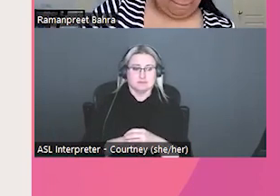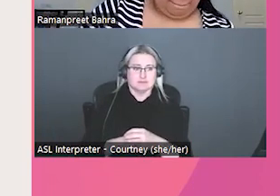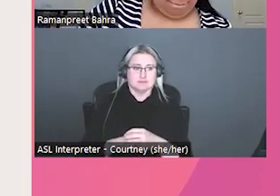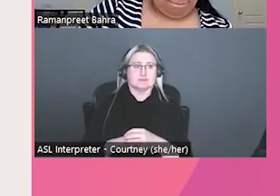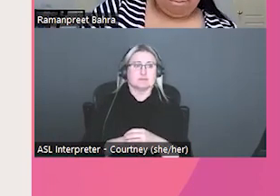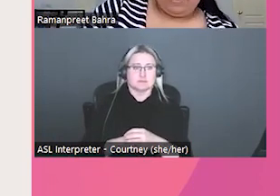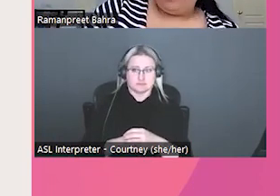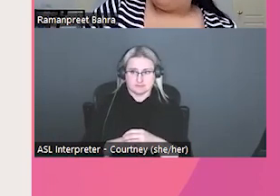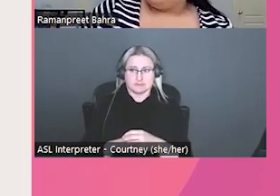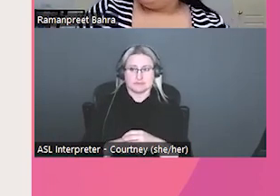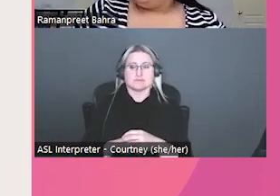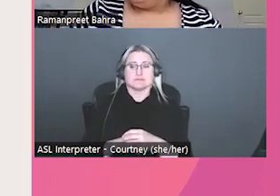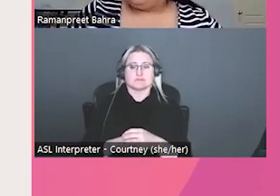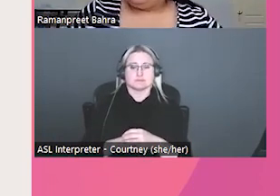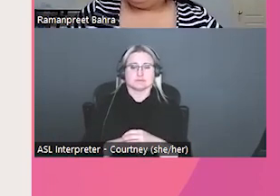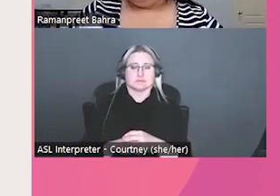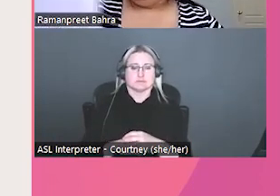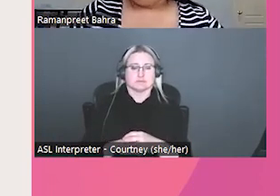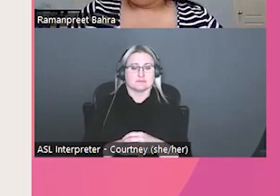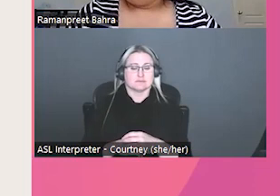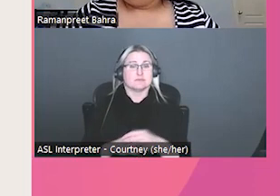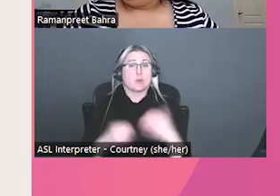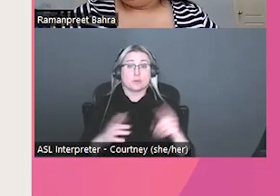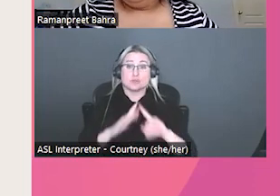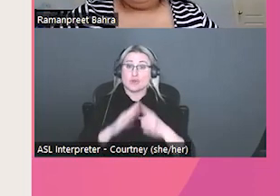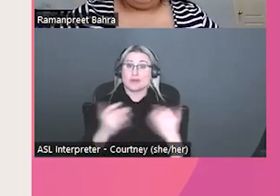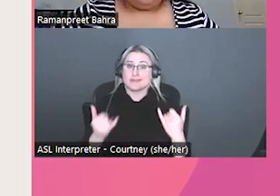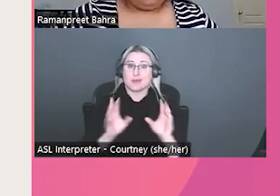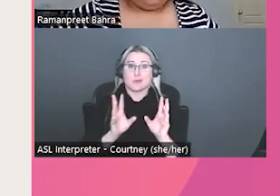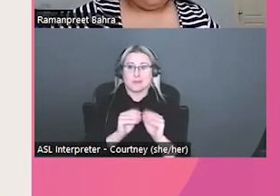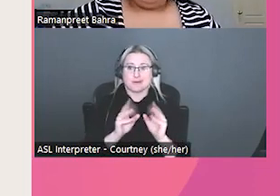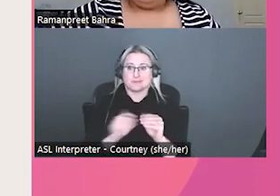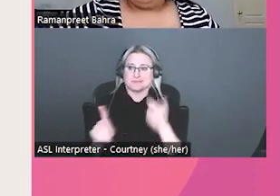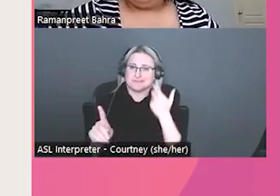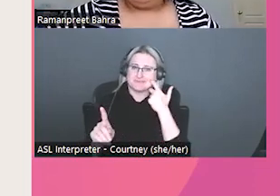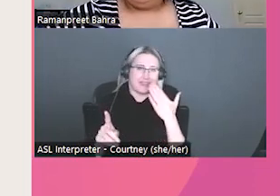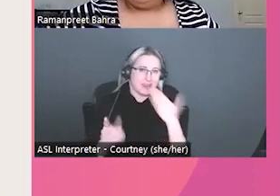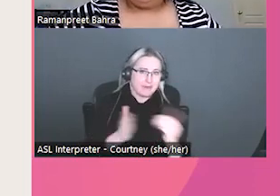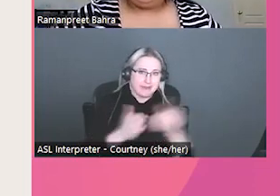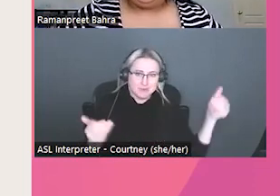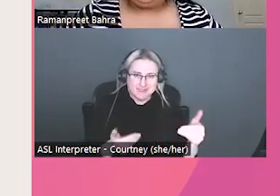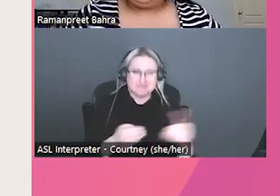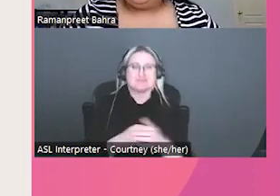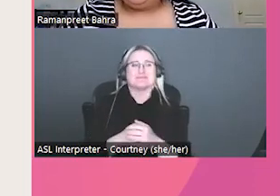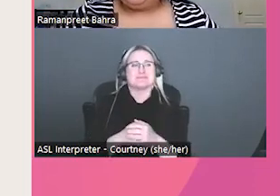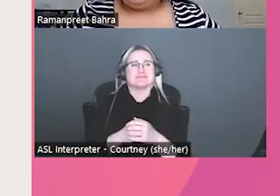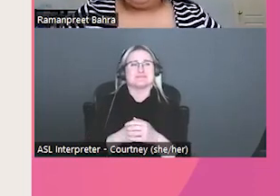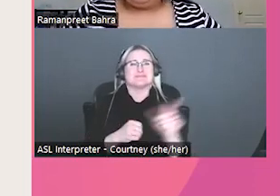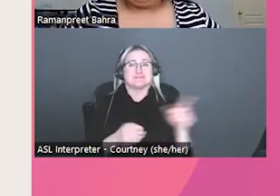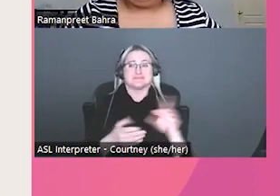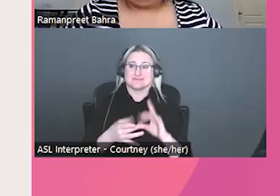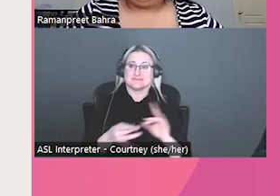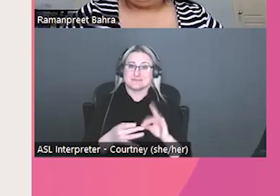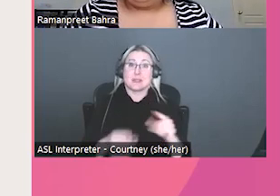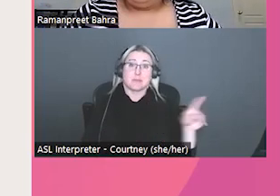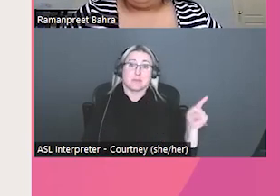When we started our webinar, and thank you for the wonderful introduction again. It was mentioned that Roman is a PhD student,